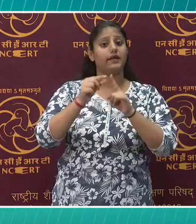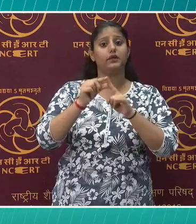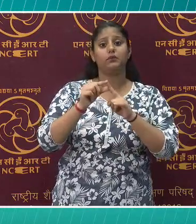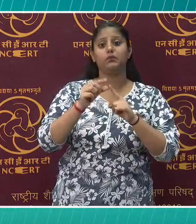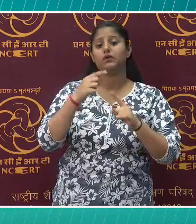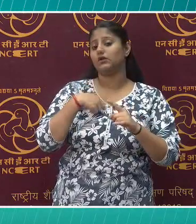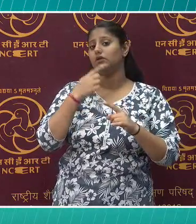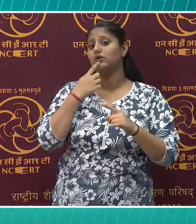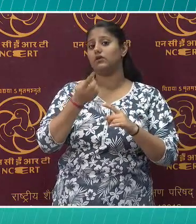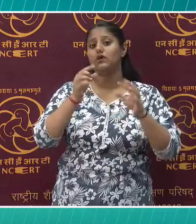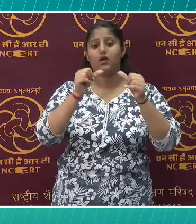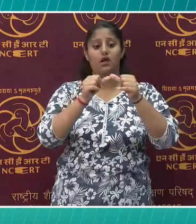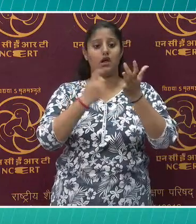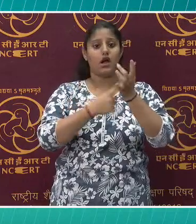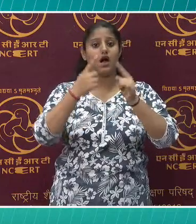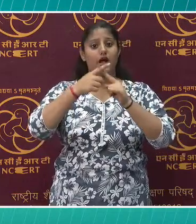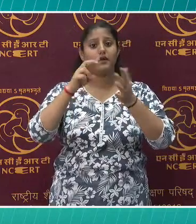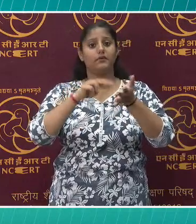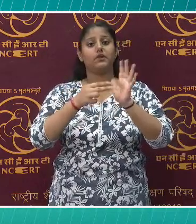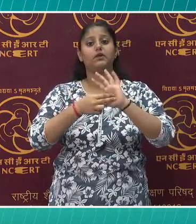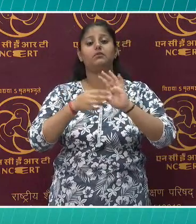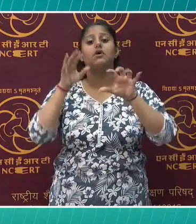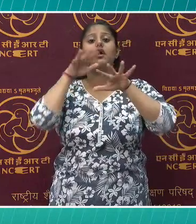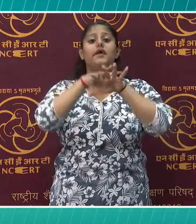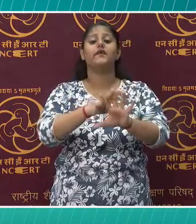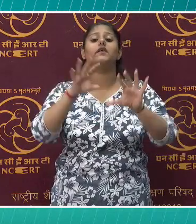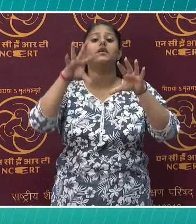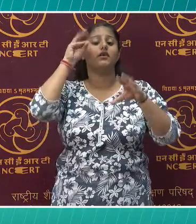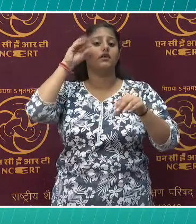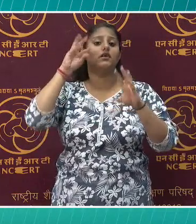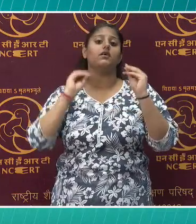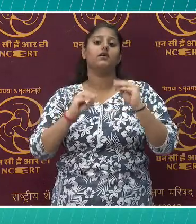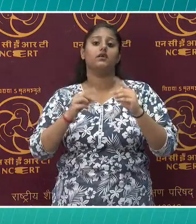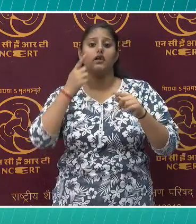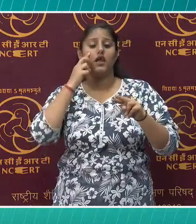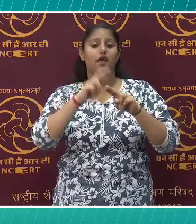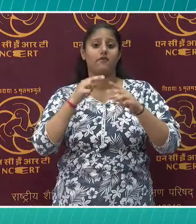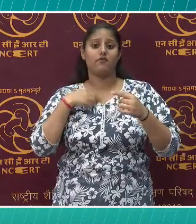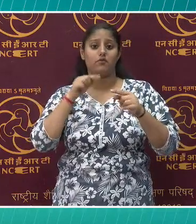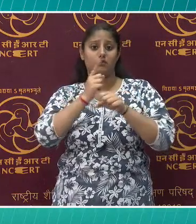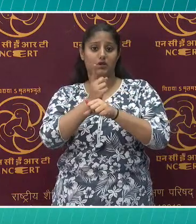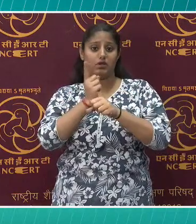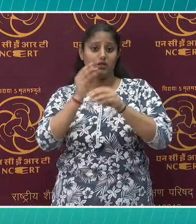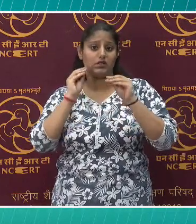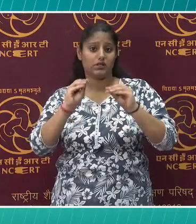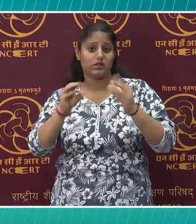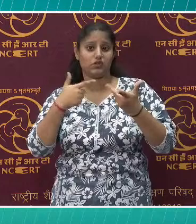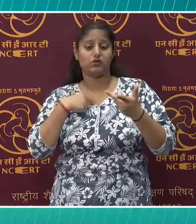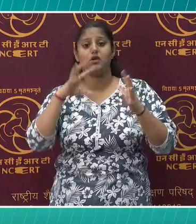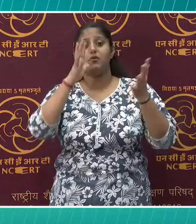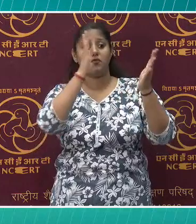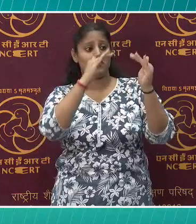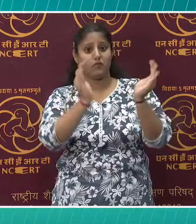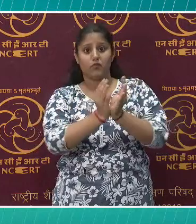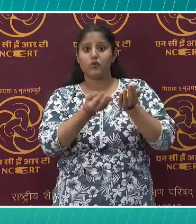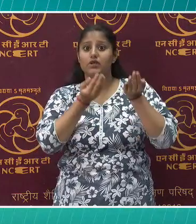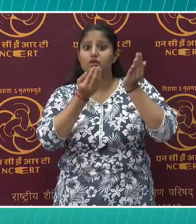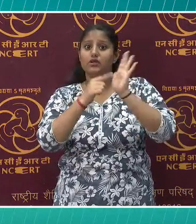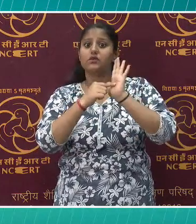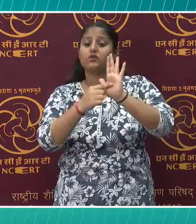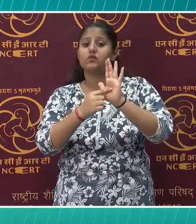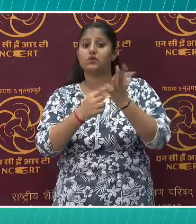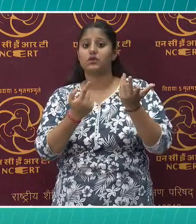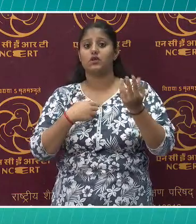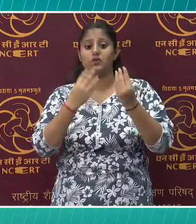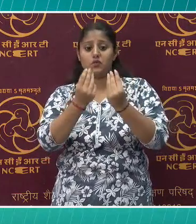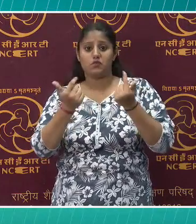integrated learning, art integrated pedagogy. So when we teach them about ratio and proportion through a pot, while they are making it, the